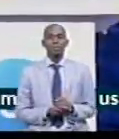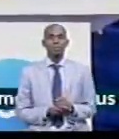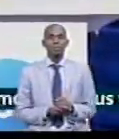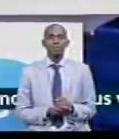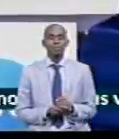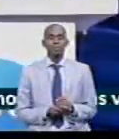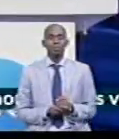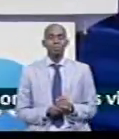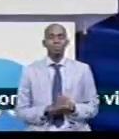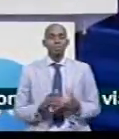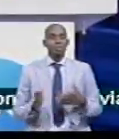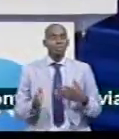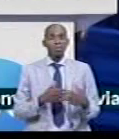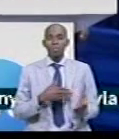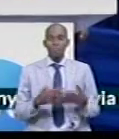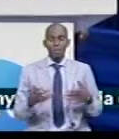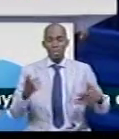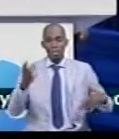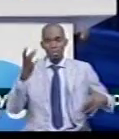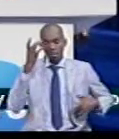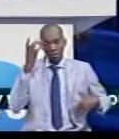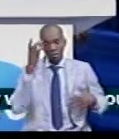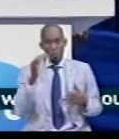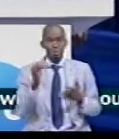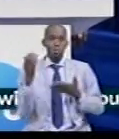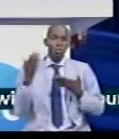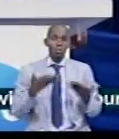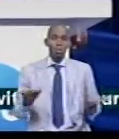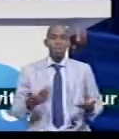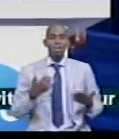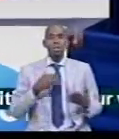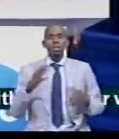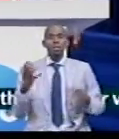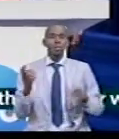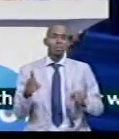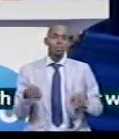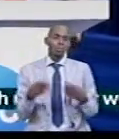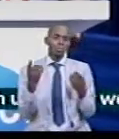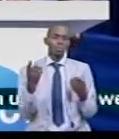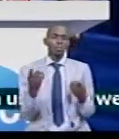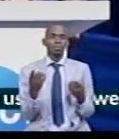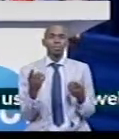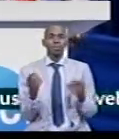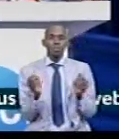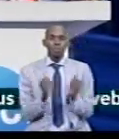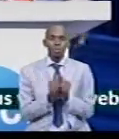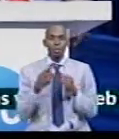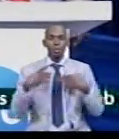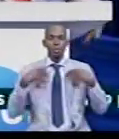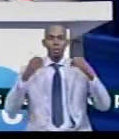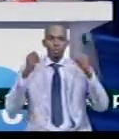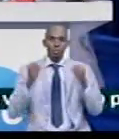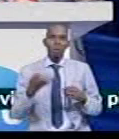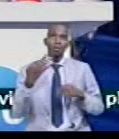Whatever sickness you brought here has bowed down to the healing power of God.